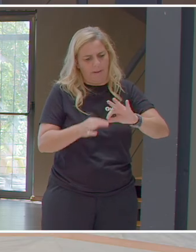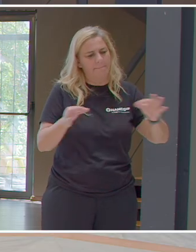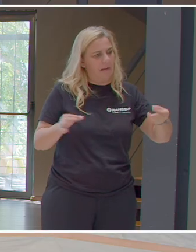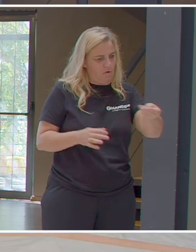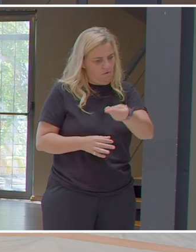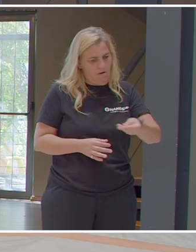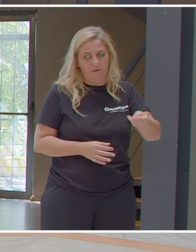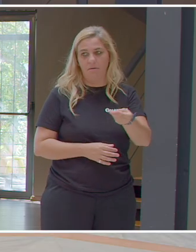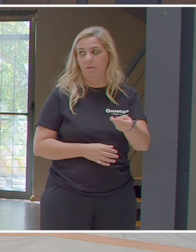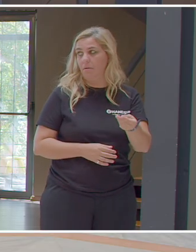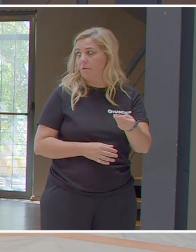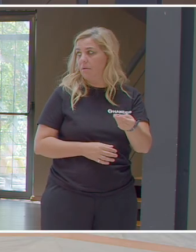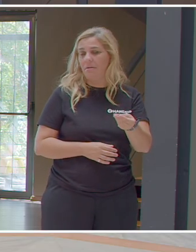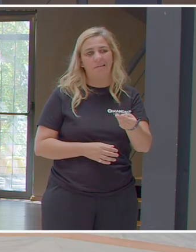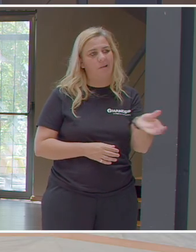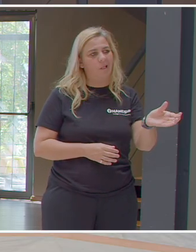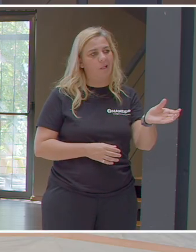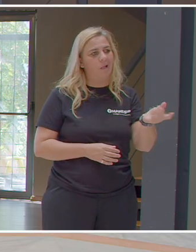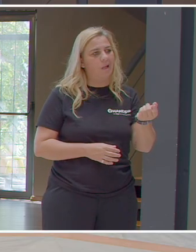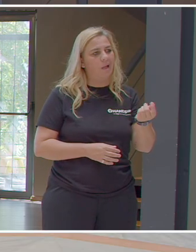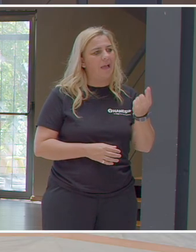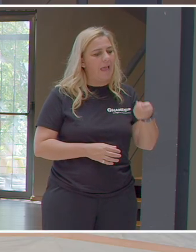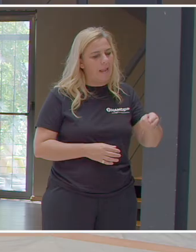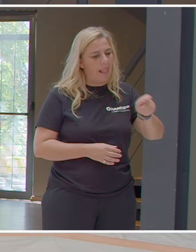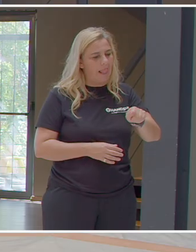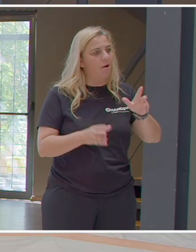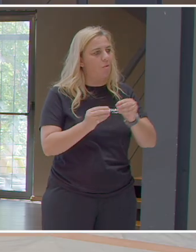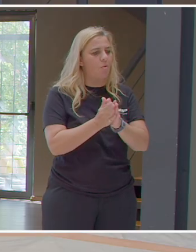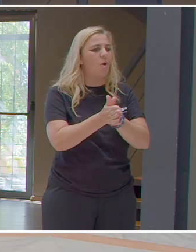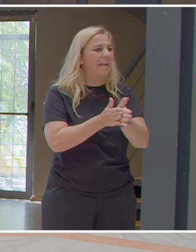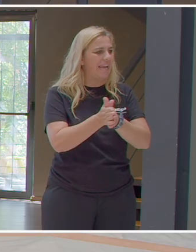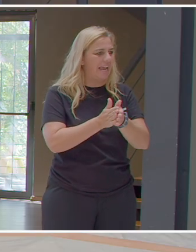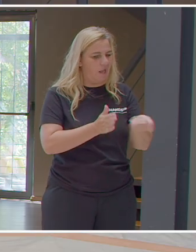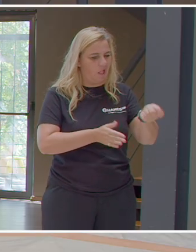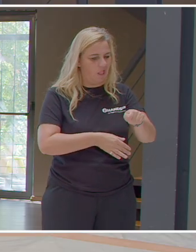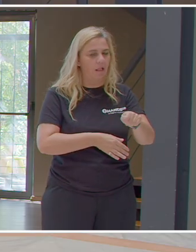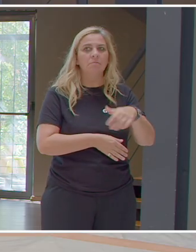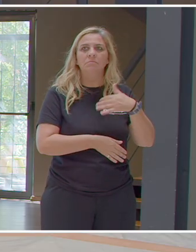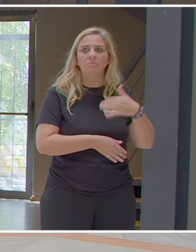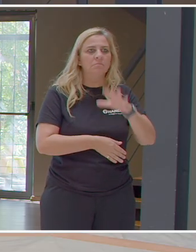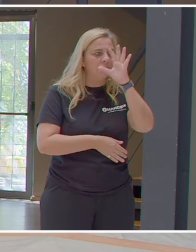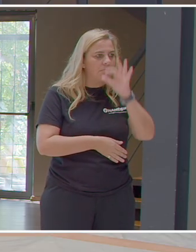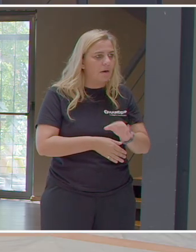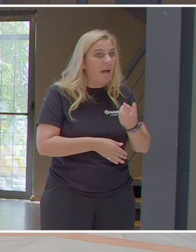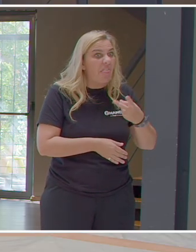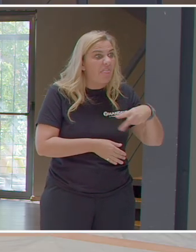grain, adding a teaspoon of ground oregano, you double the